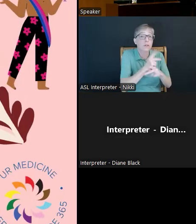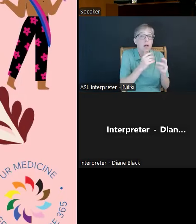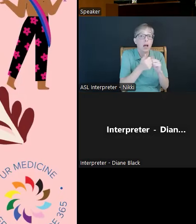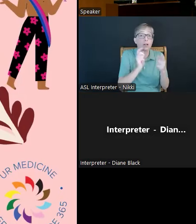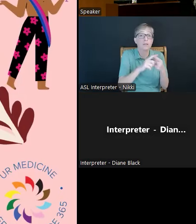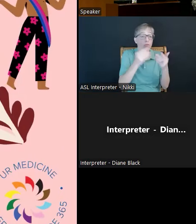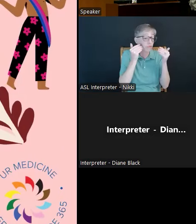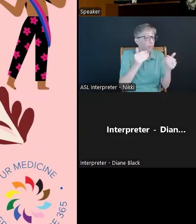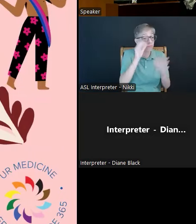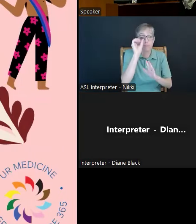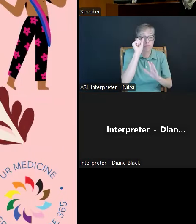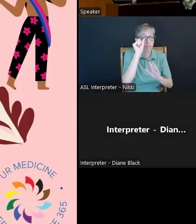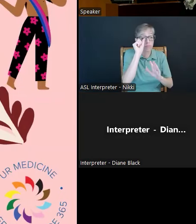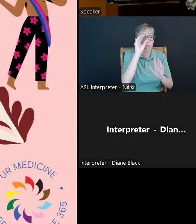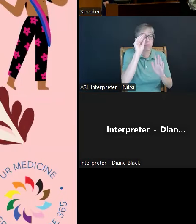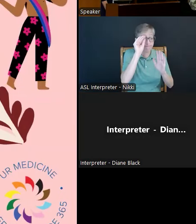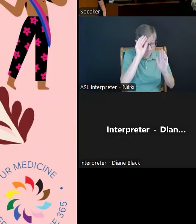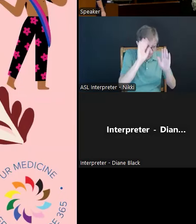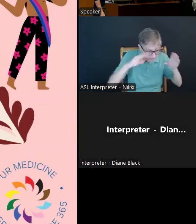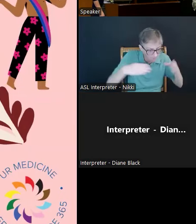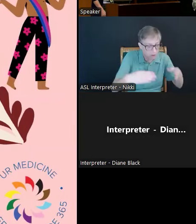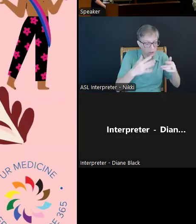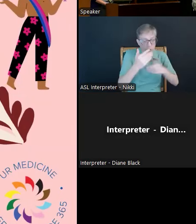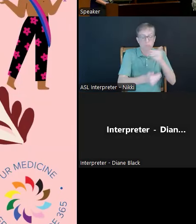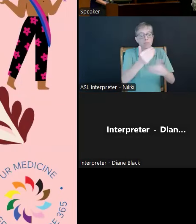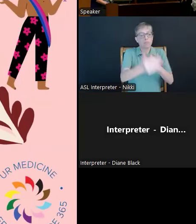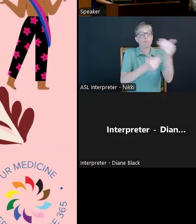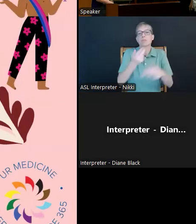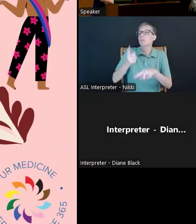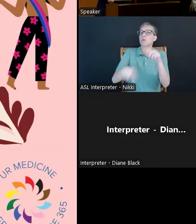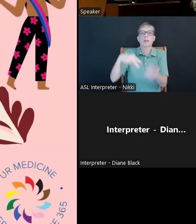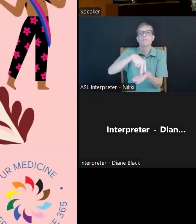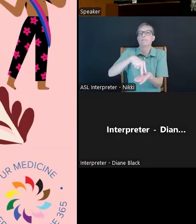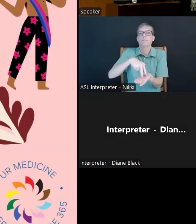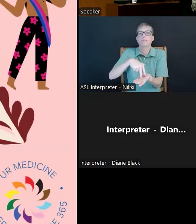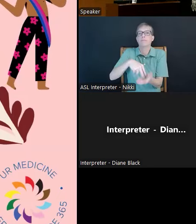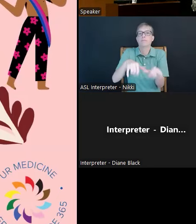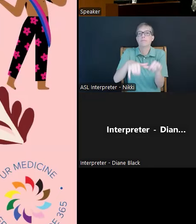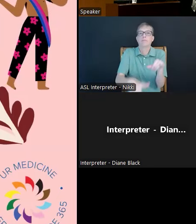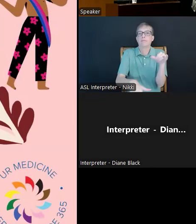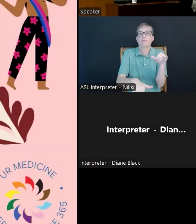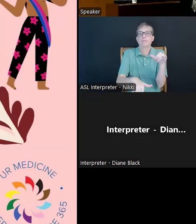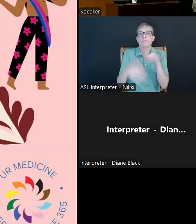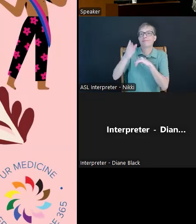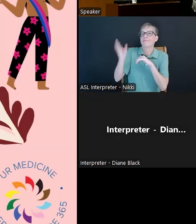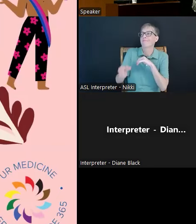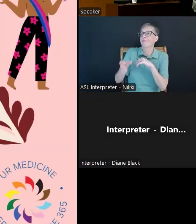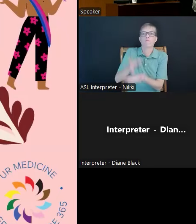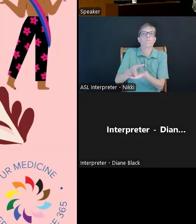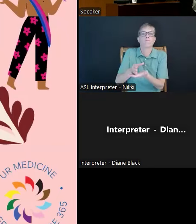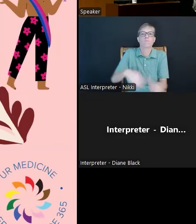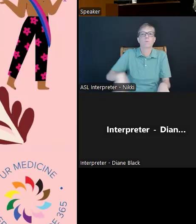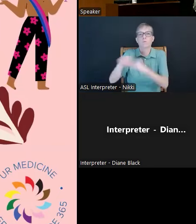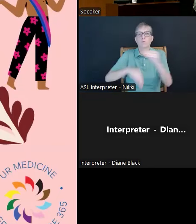keep going. Just keep moving forward. You know, you can never stand still. And that was my thing. Just never be still. Never get